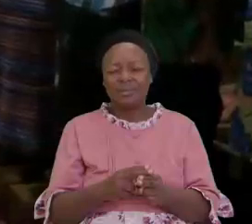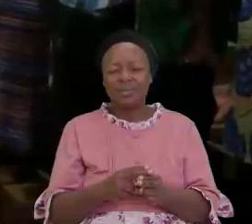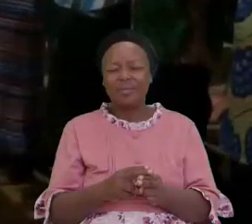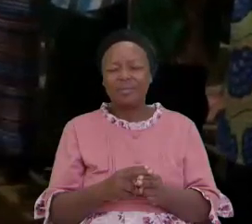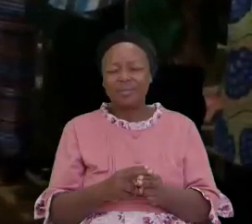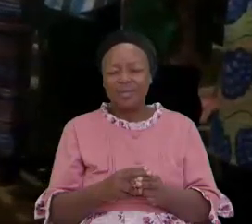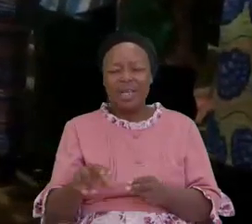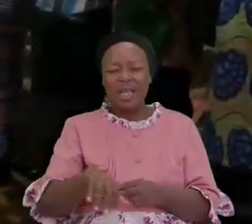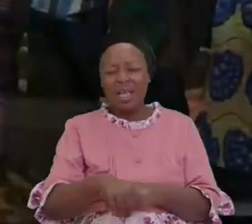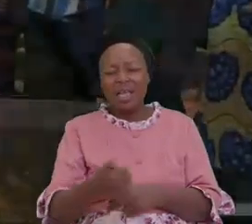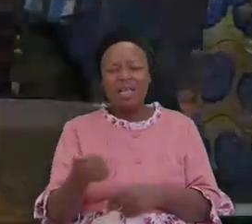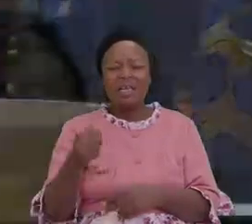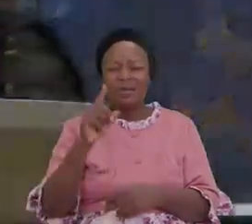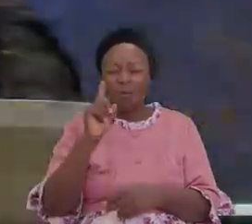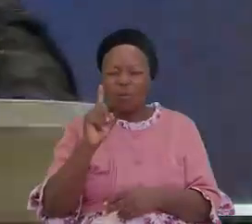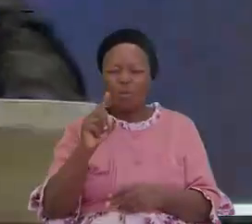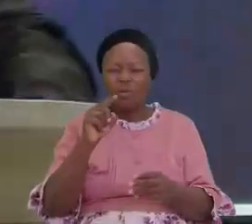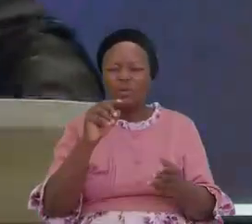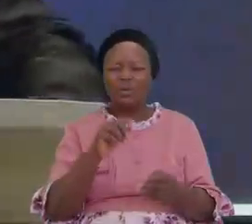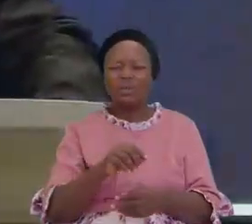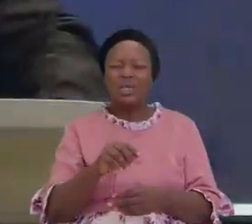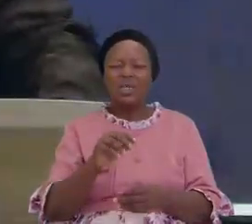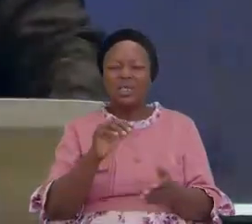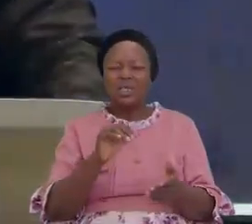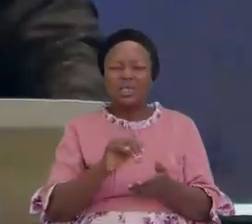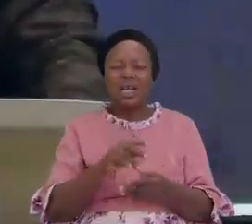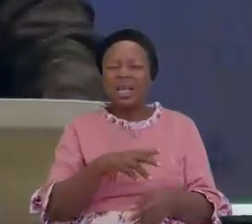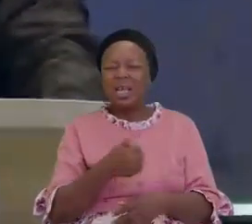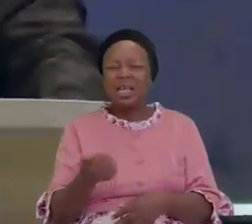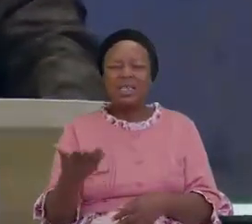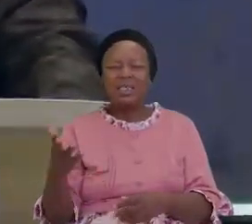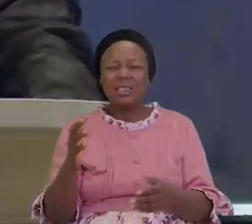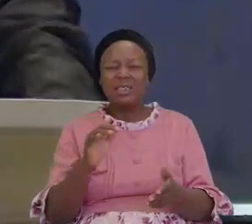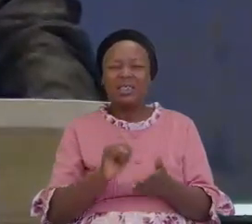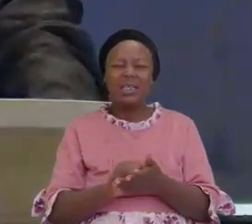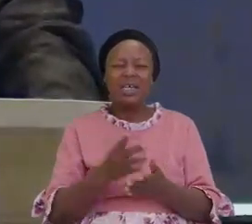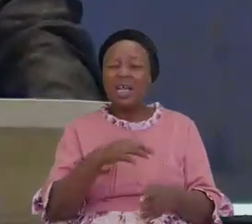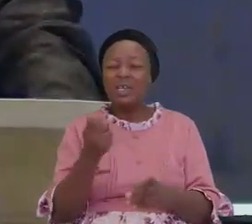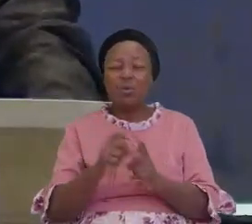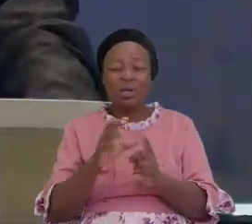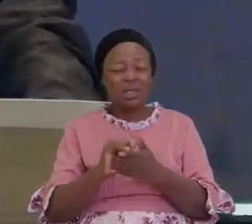Any word that will not work wonders, take away from their mouth.